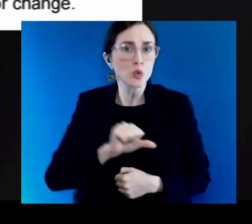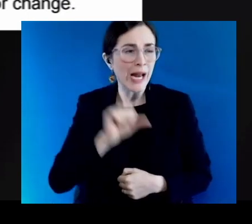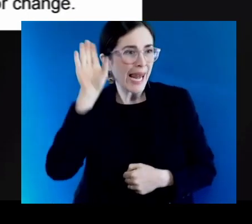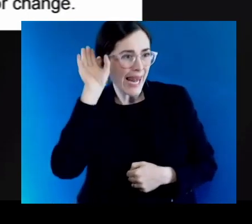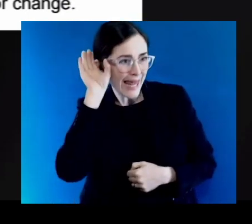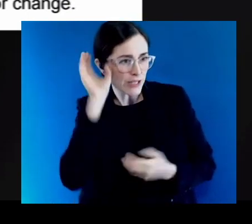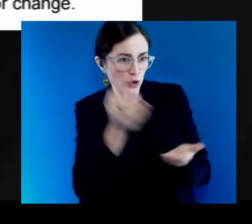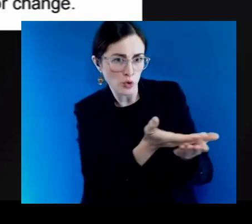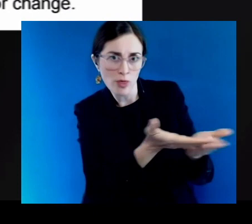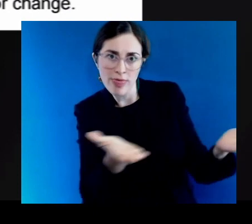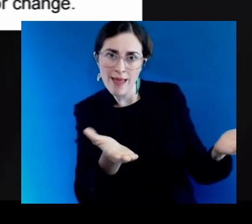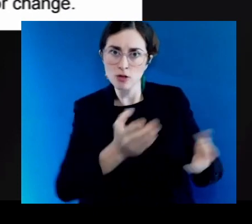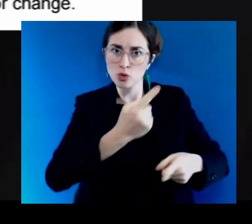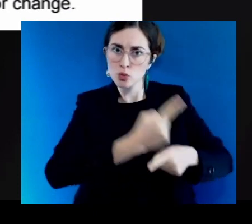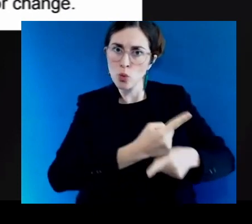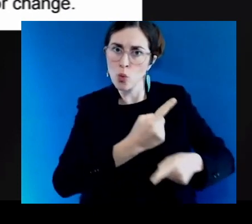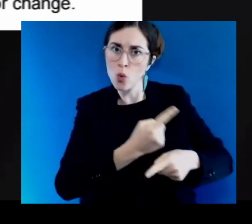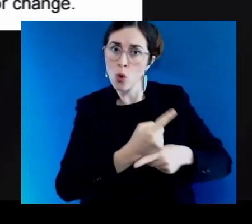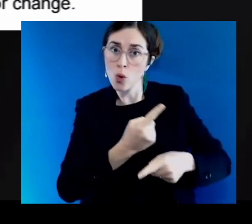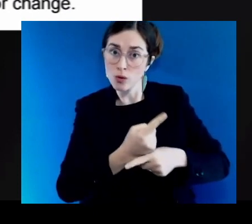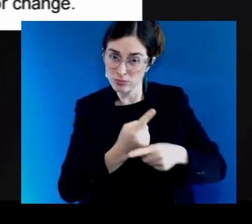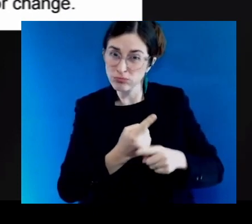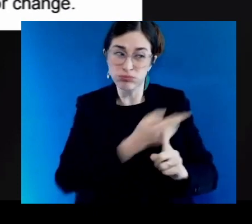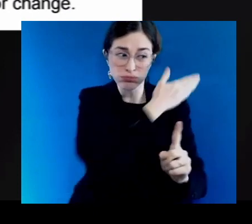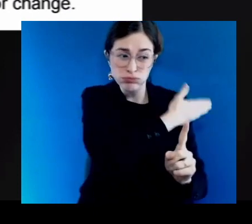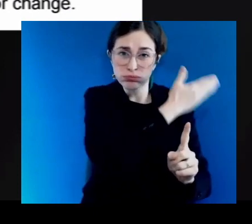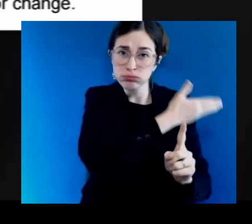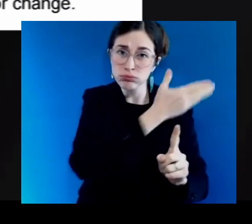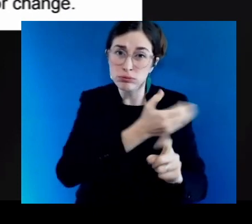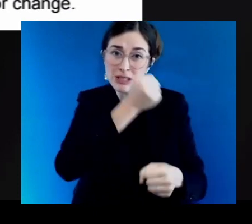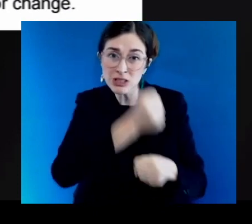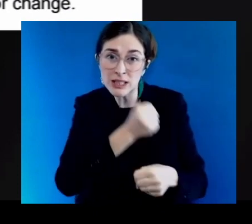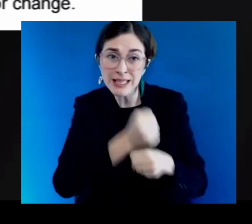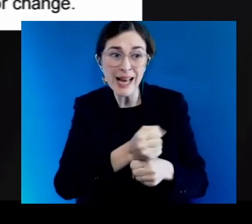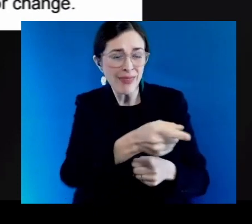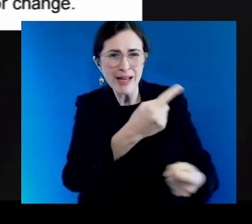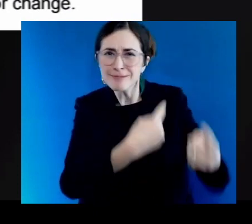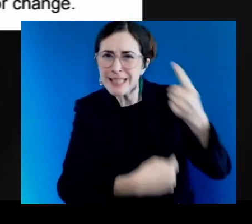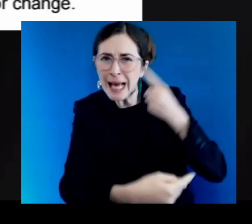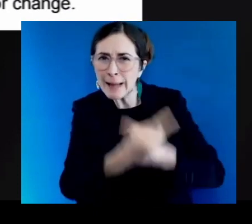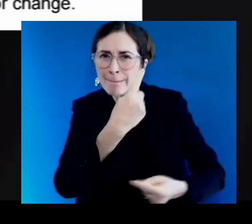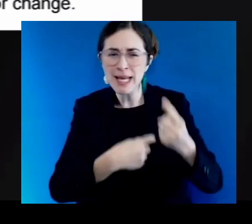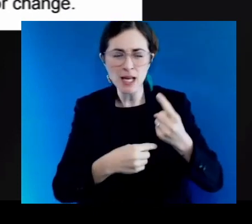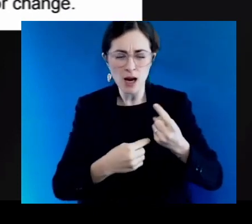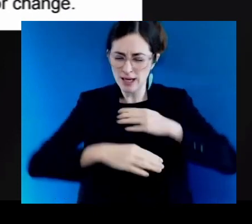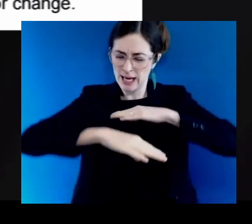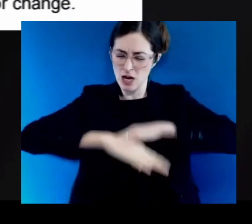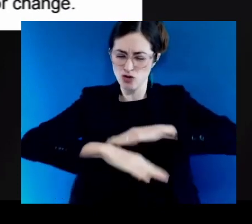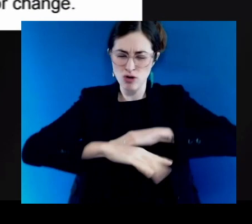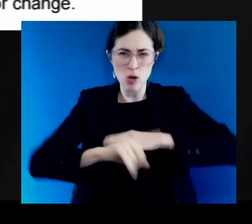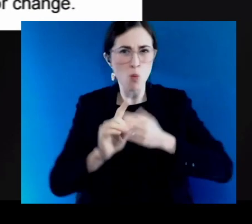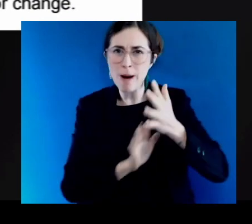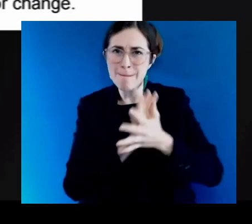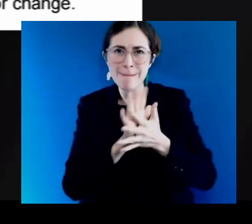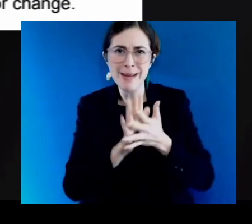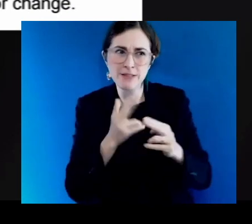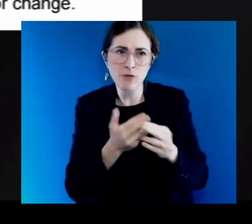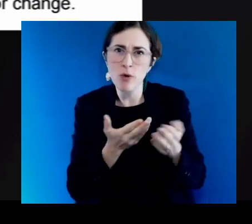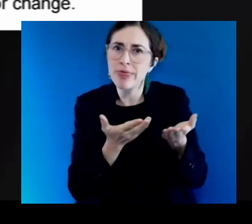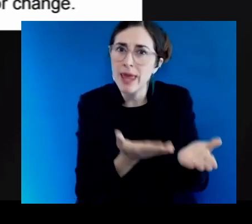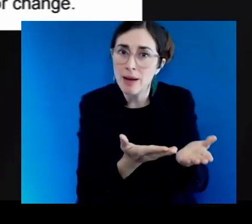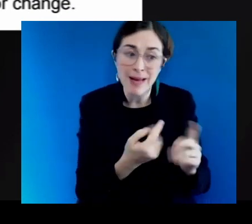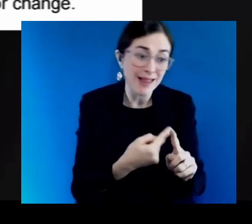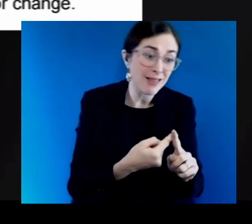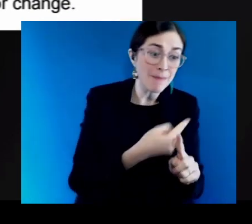have echoed across the generations in speaking about what country means to them, both in the past, now and for their